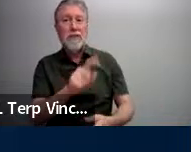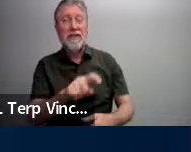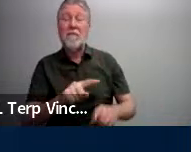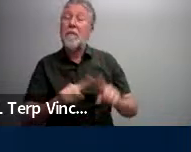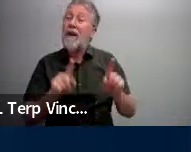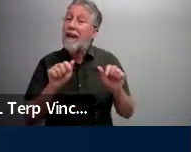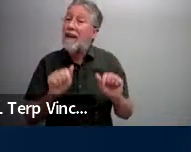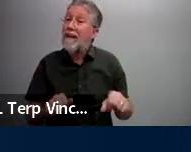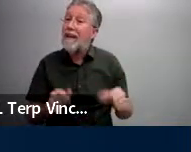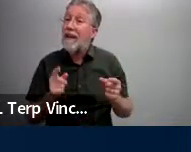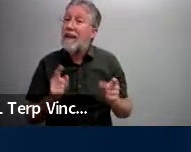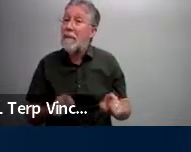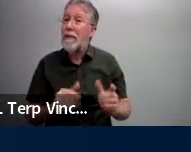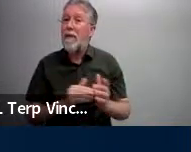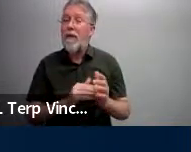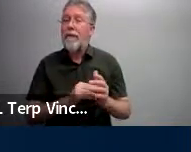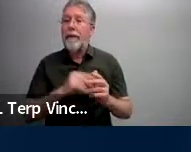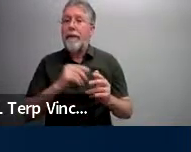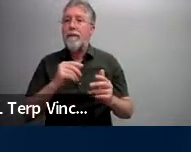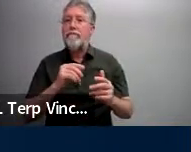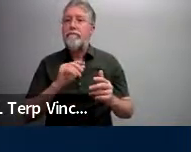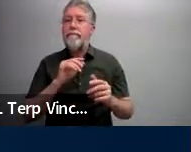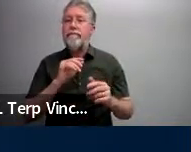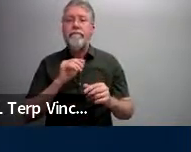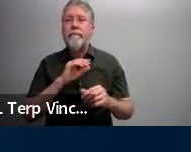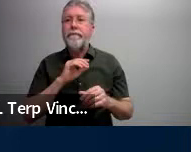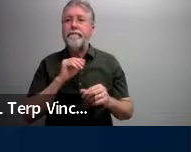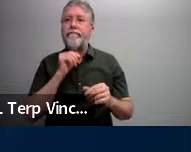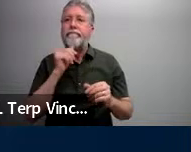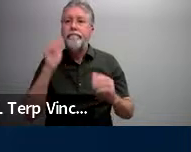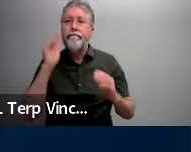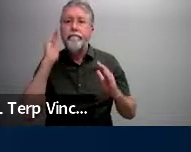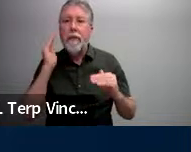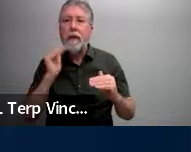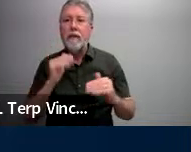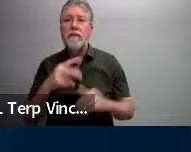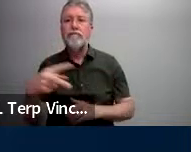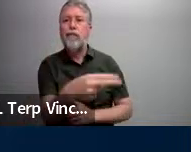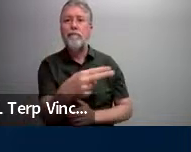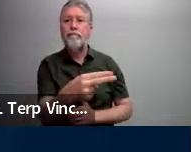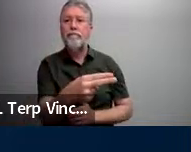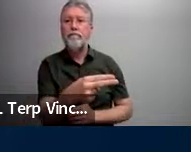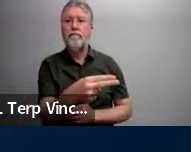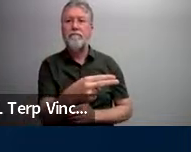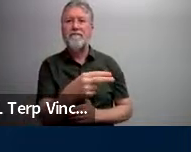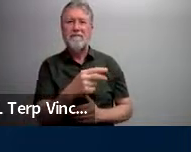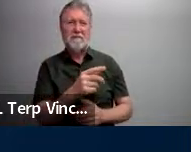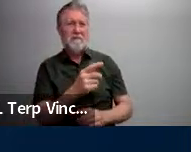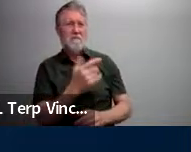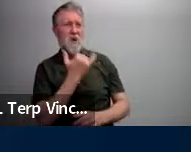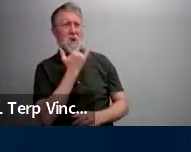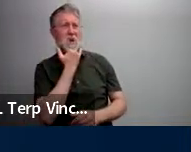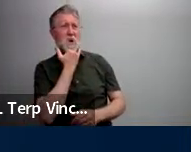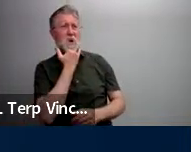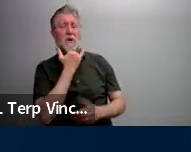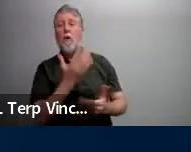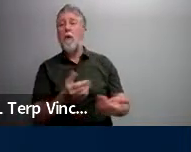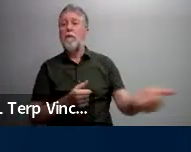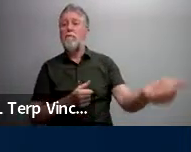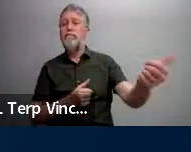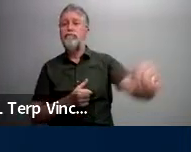this unintended consequence of reducing services inappropriately and denying